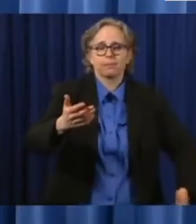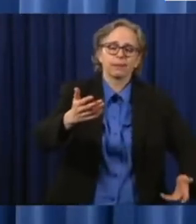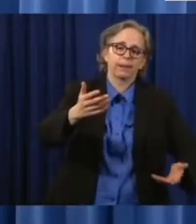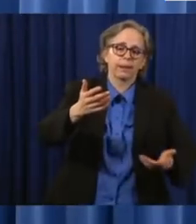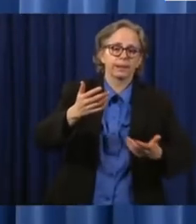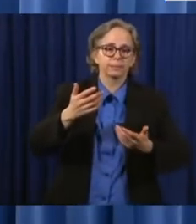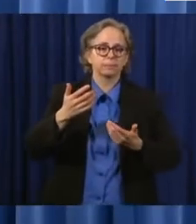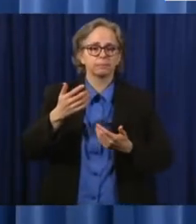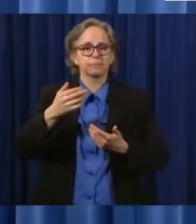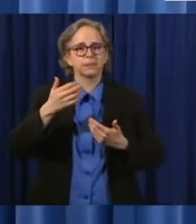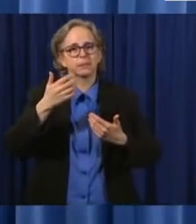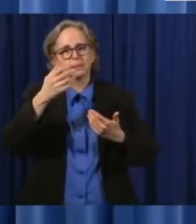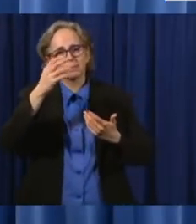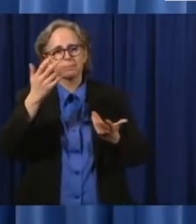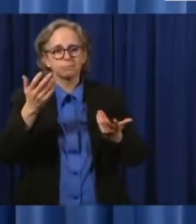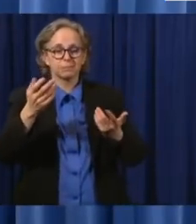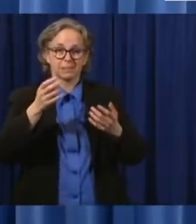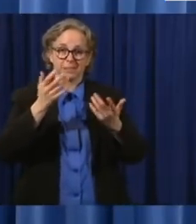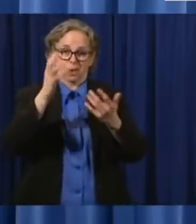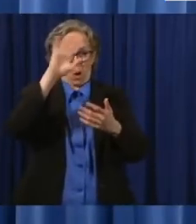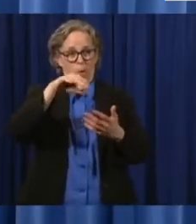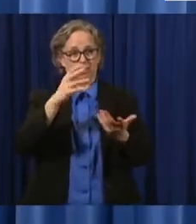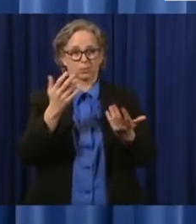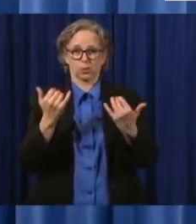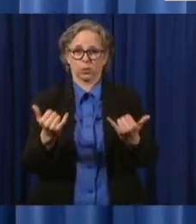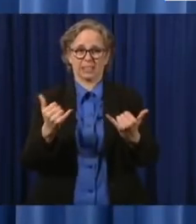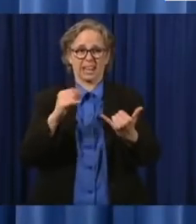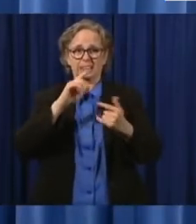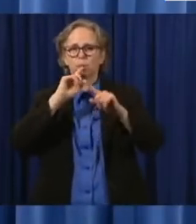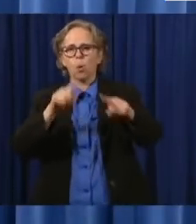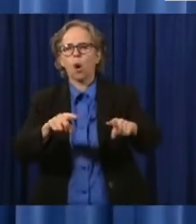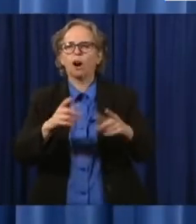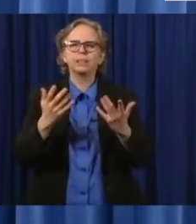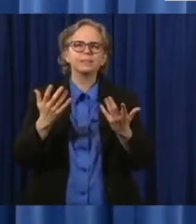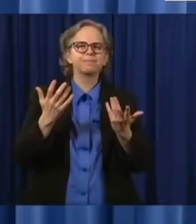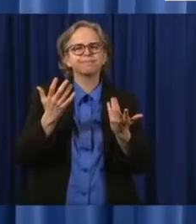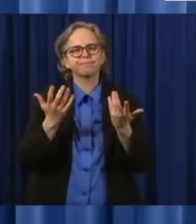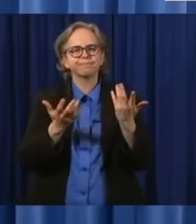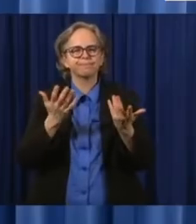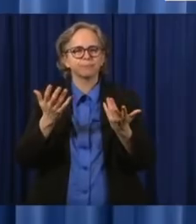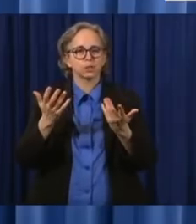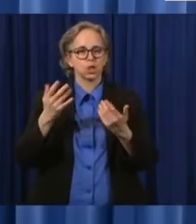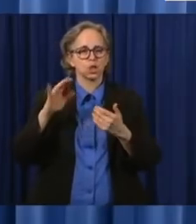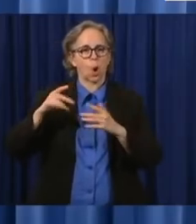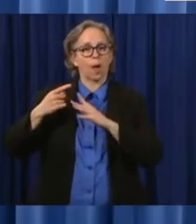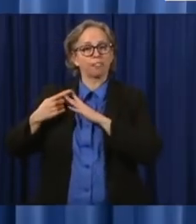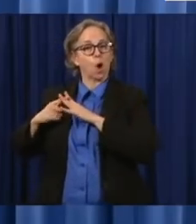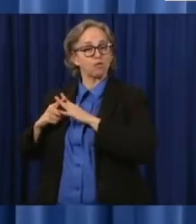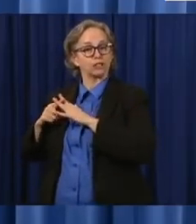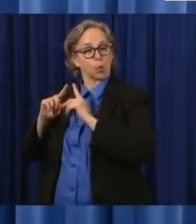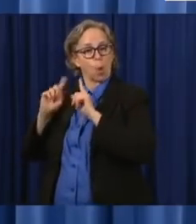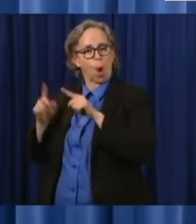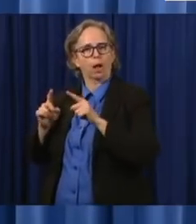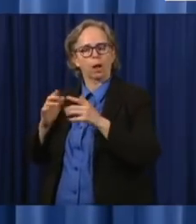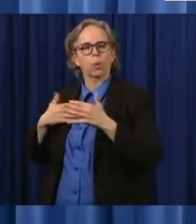today kind of catches up the order from what the reality has been.